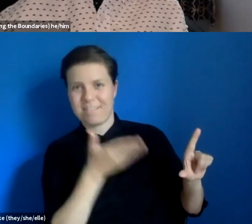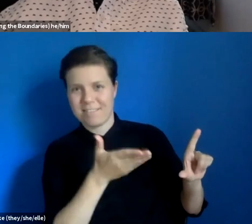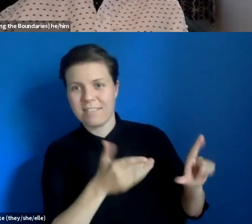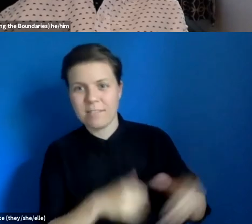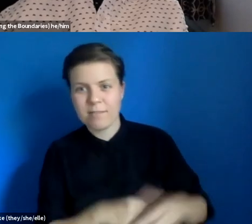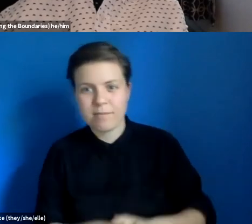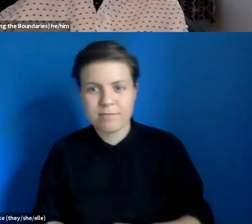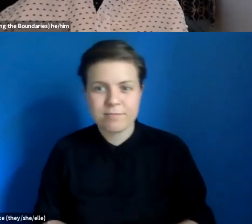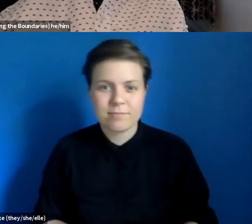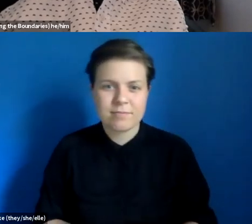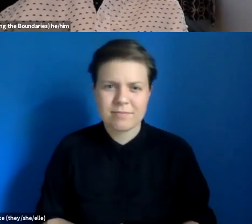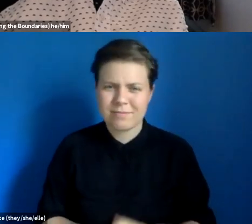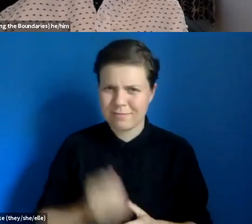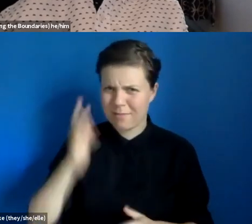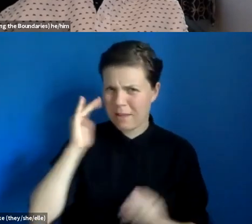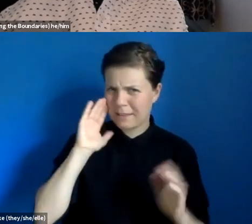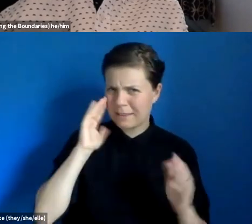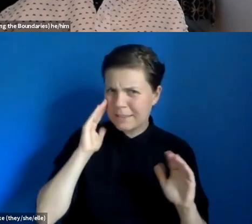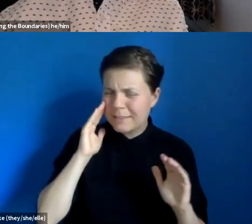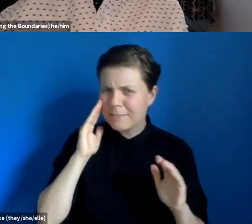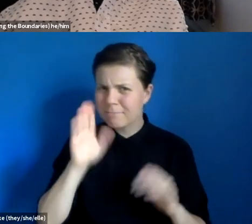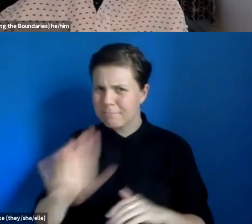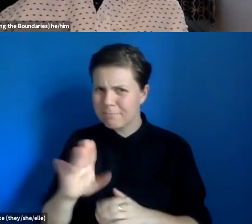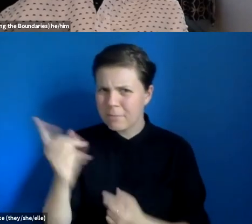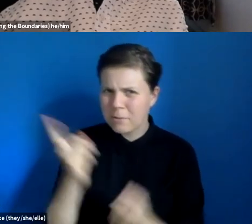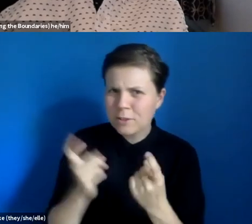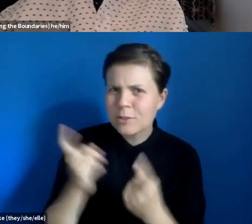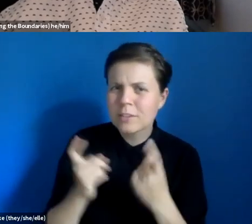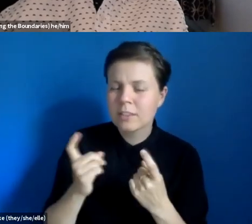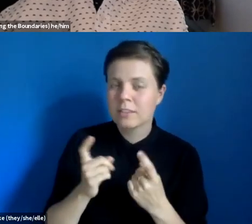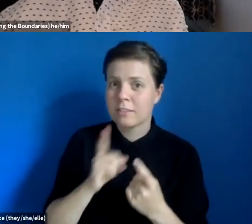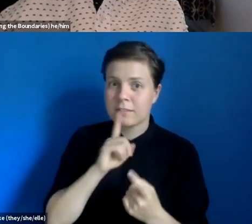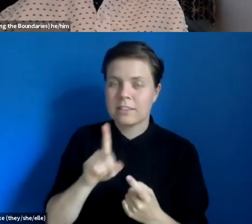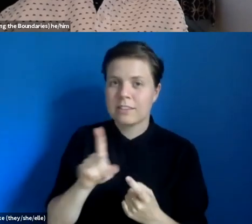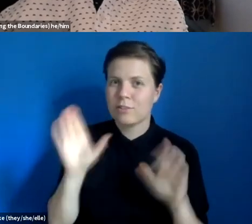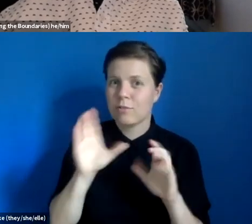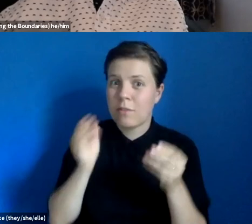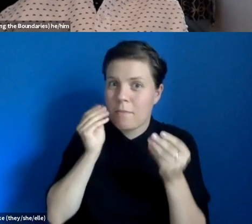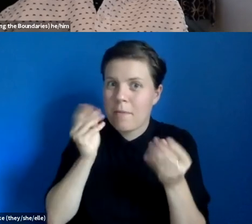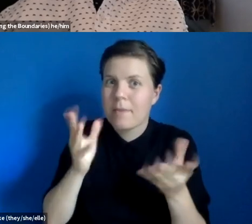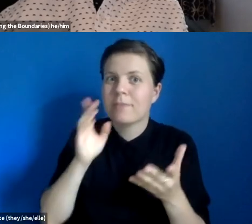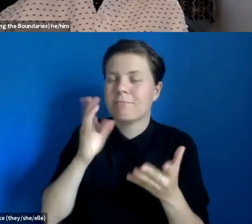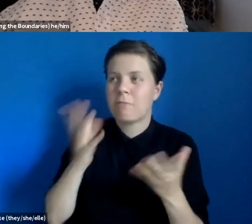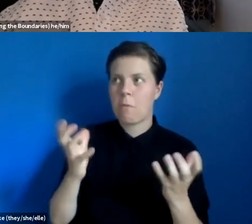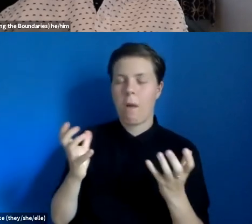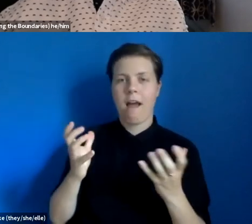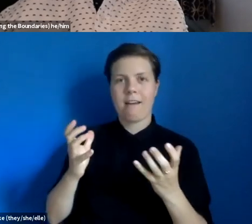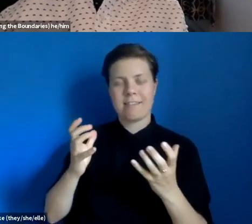I'm getting a sense from the questions coming through that there's a need for this information in terms of, is there a standard that can be accessed?